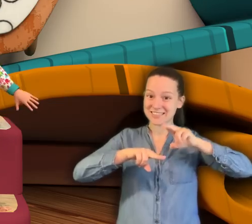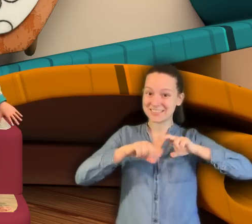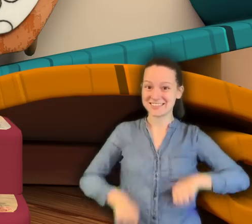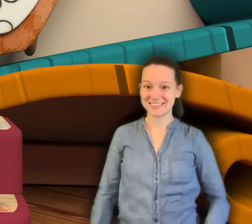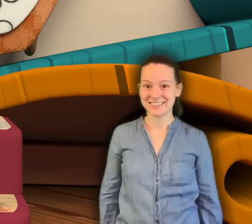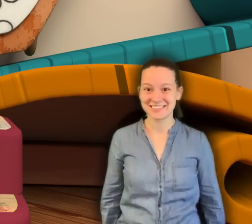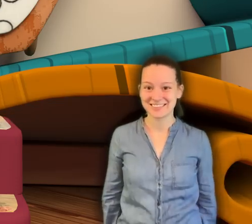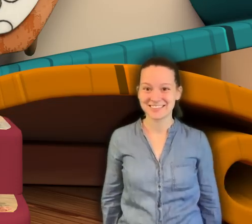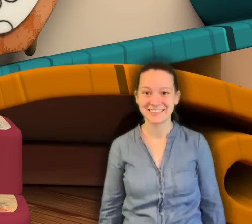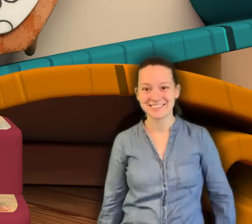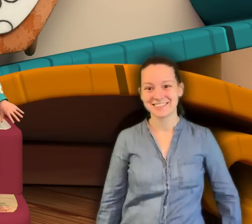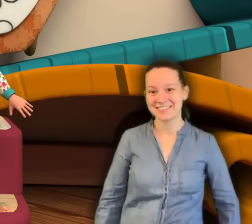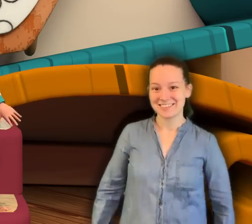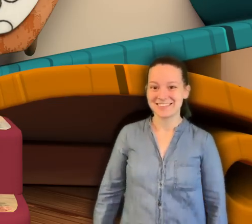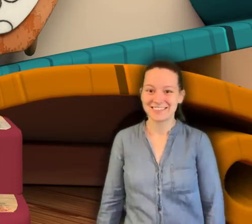feet